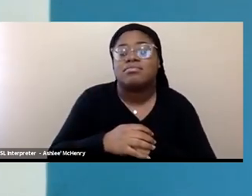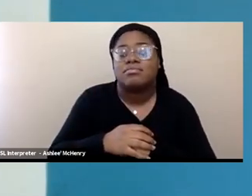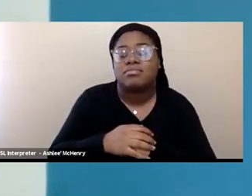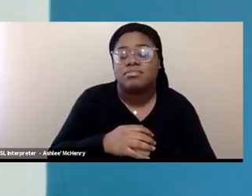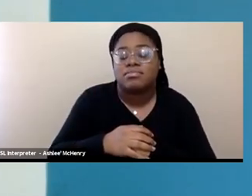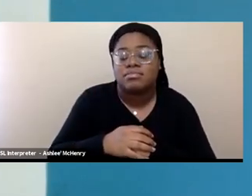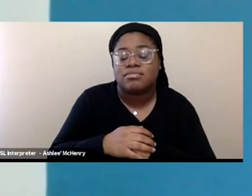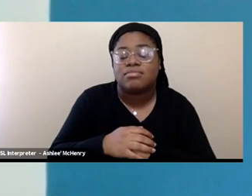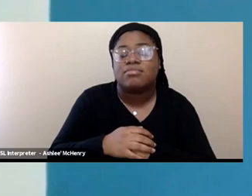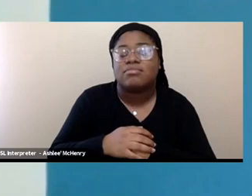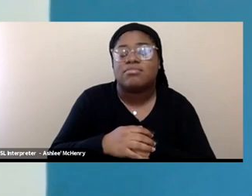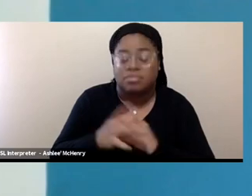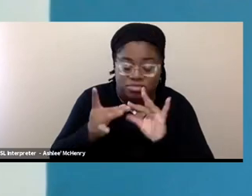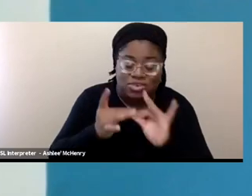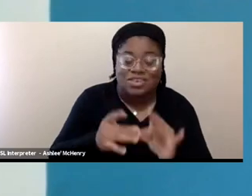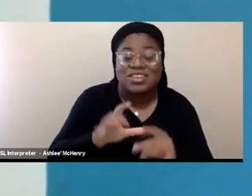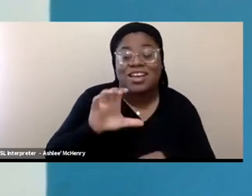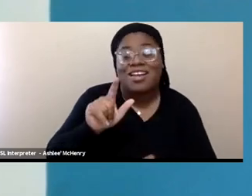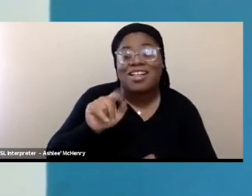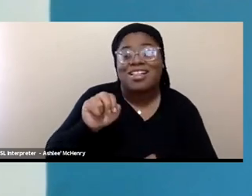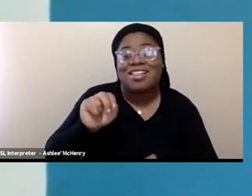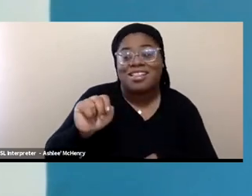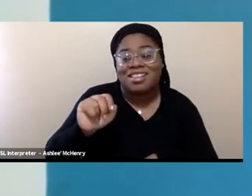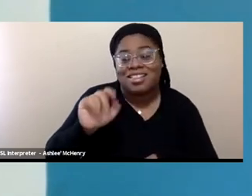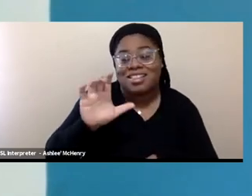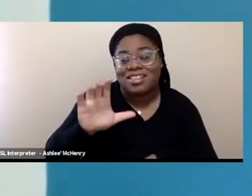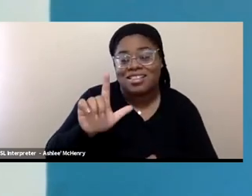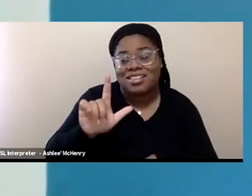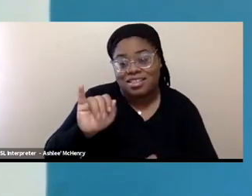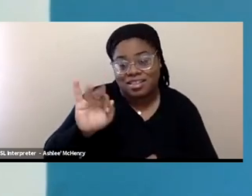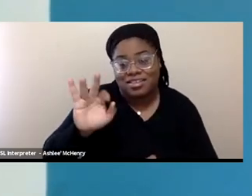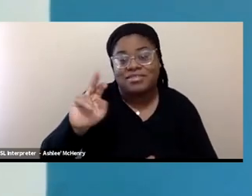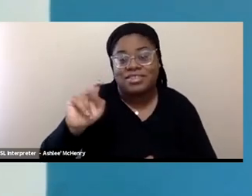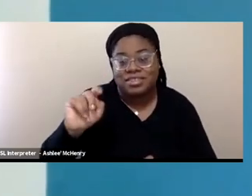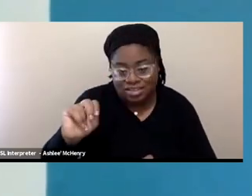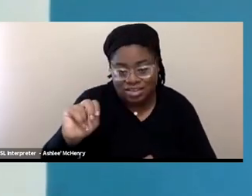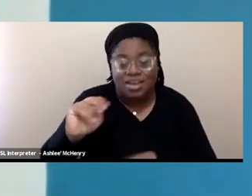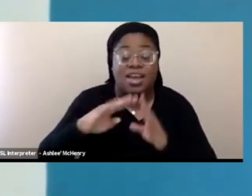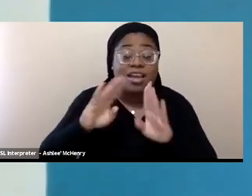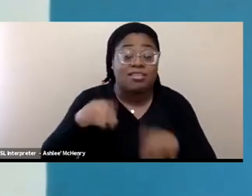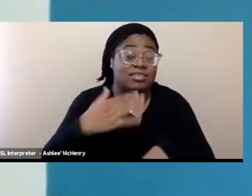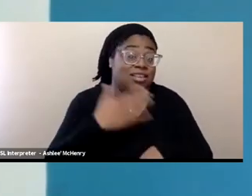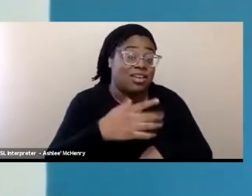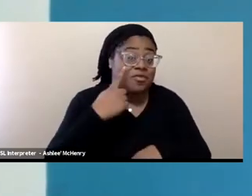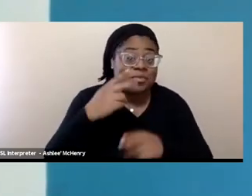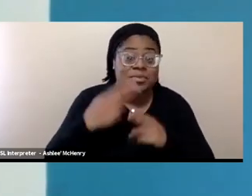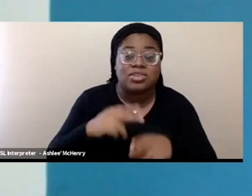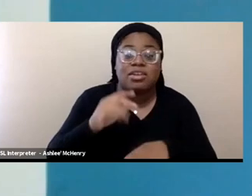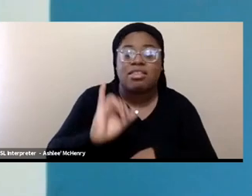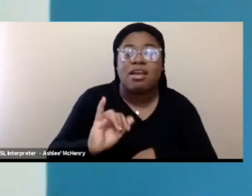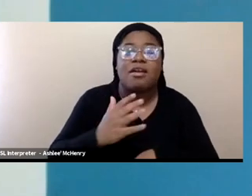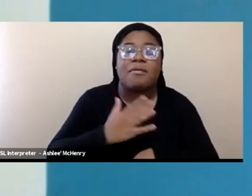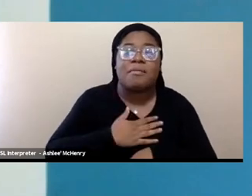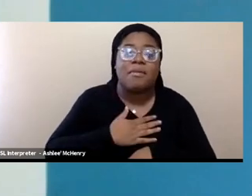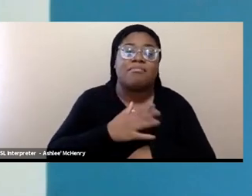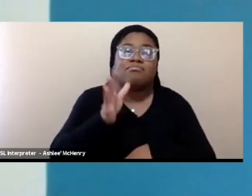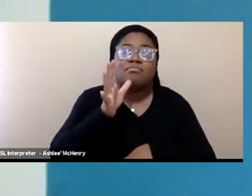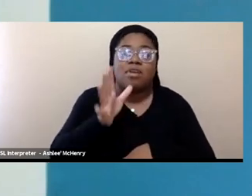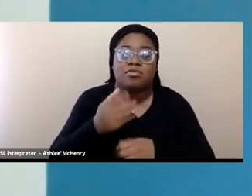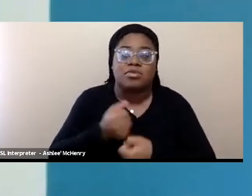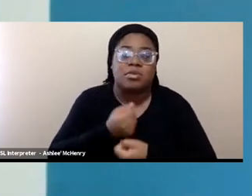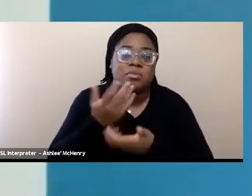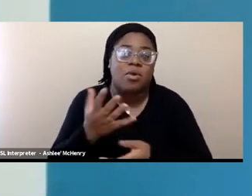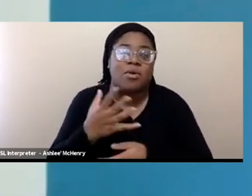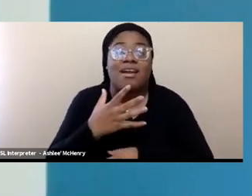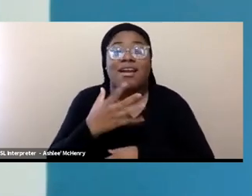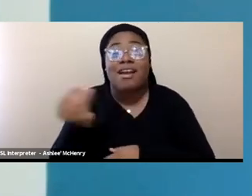the Clifton House, thank you for mentioning that. My mother was a poet and children's book author, a National Book Award winner, Lucille